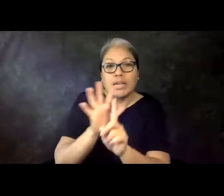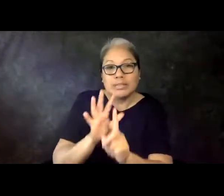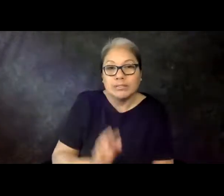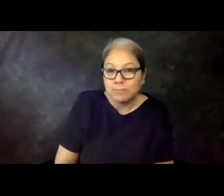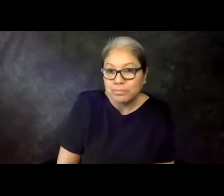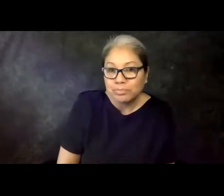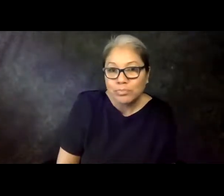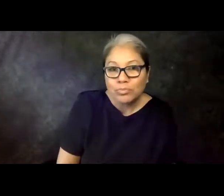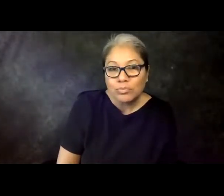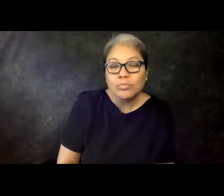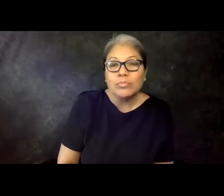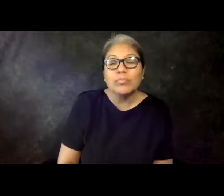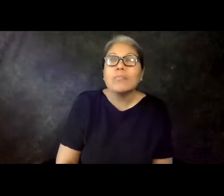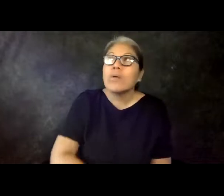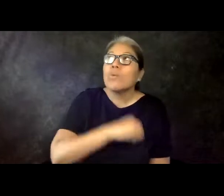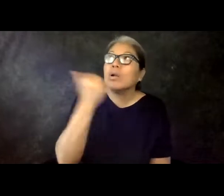so what else?